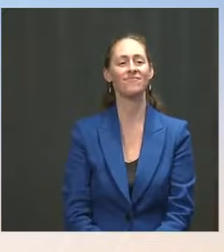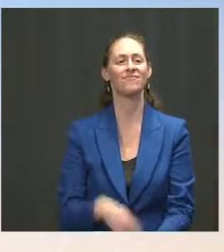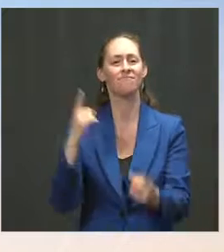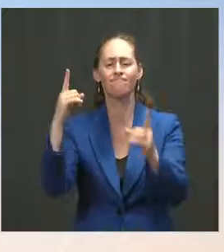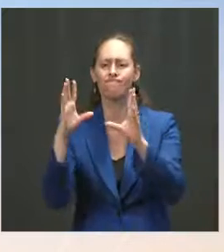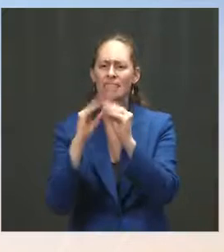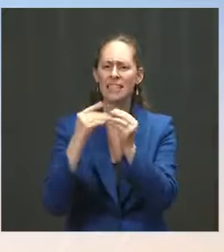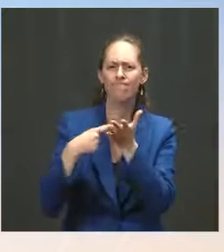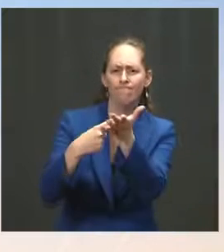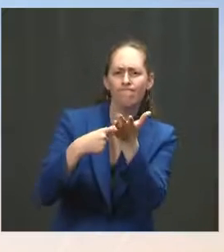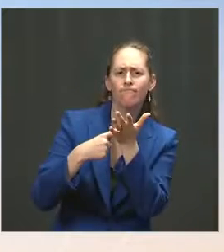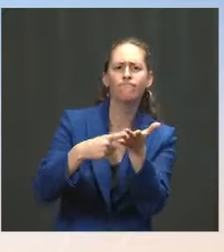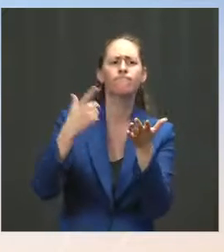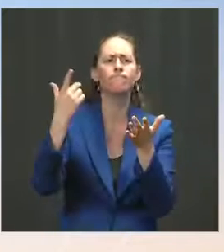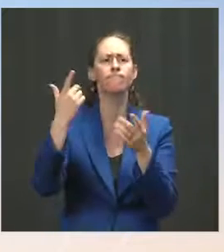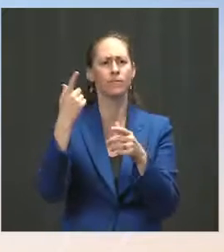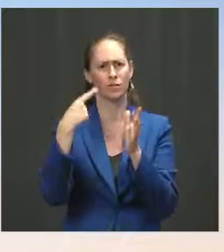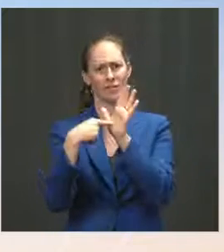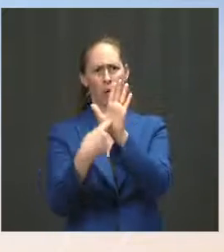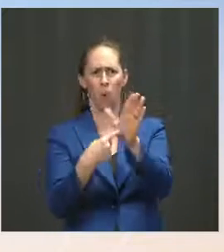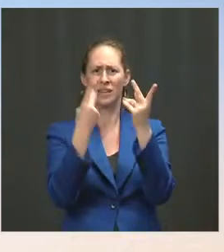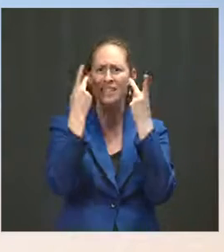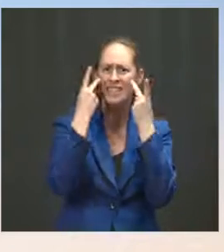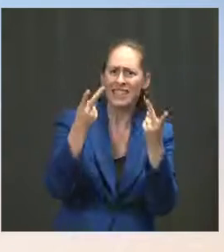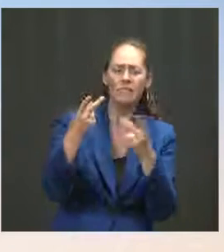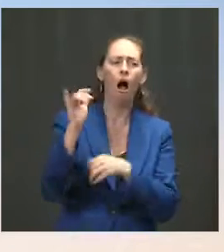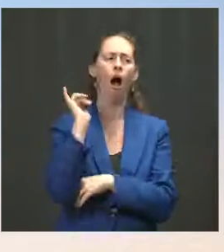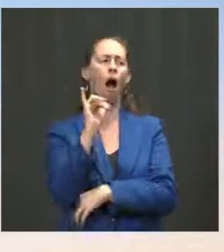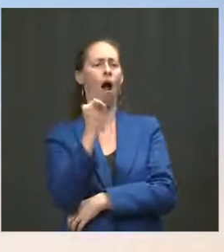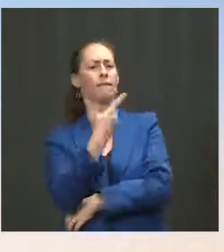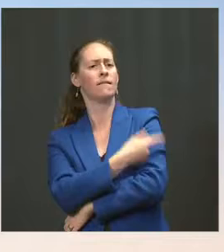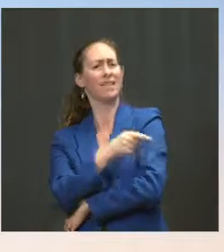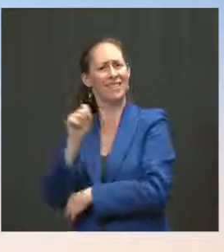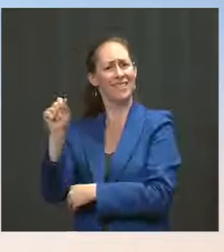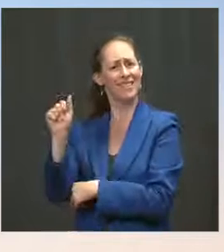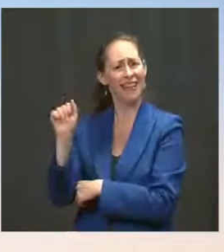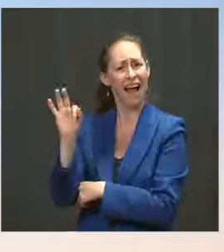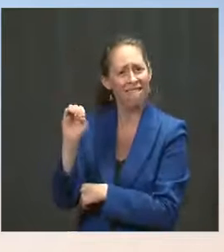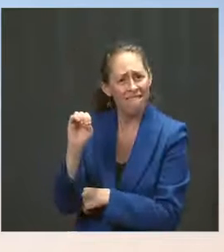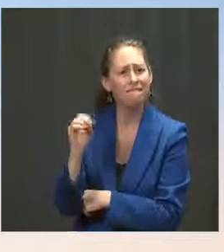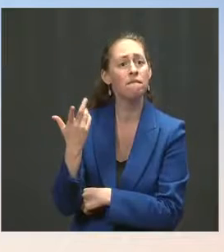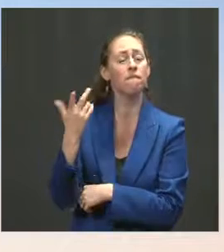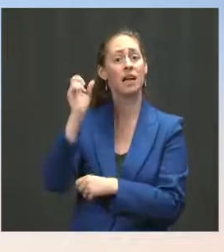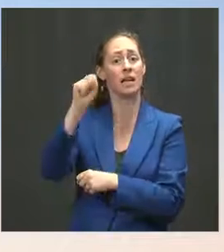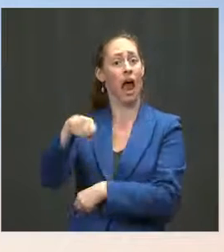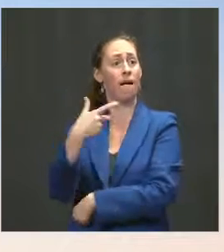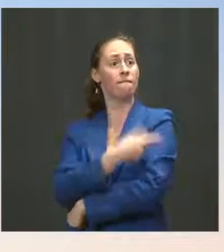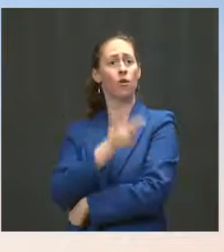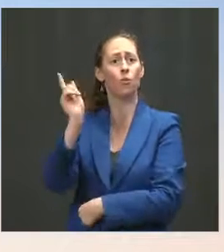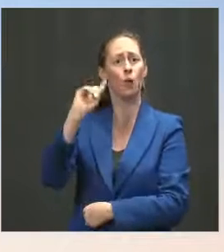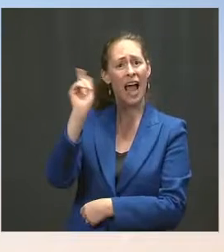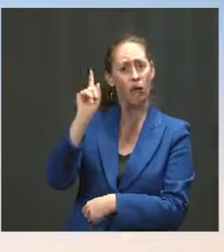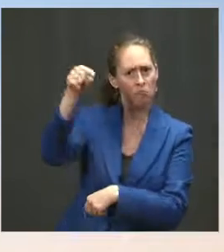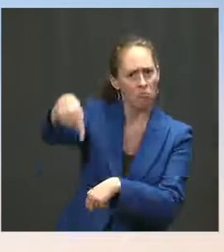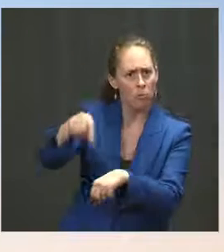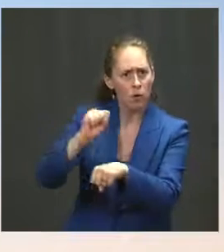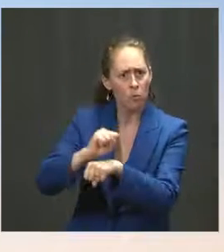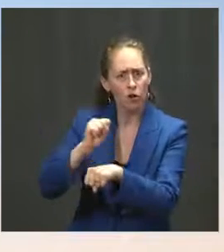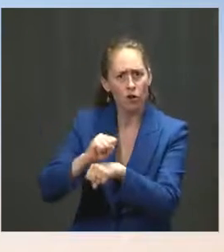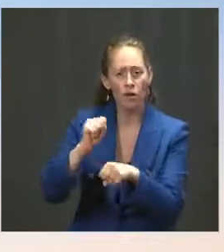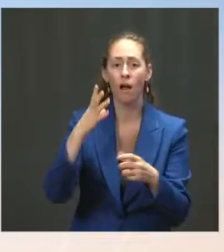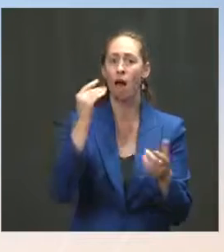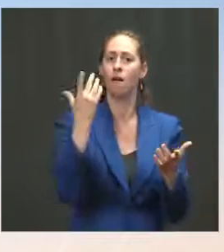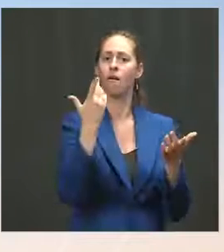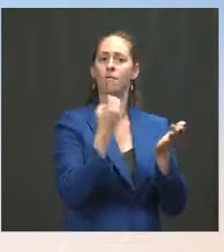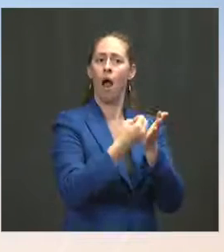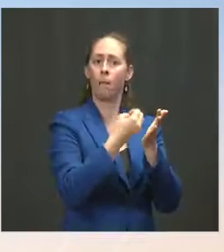ways to for people to re-enter the workplaces safely and also reboot our economy. So that was the objective. I wouldn't say it was meant to